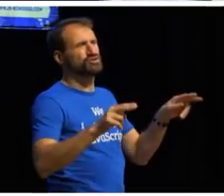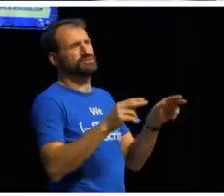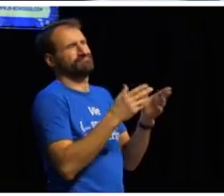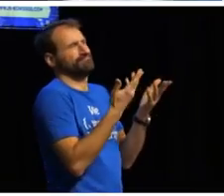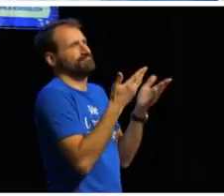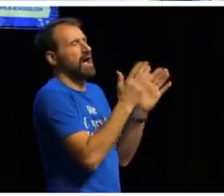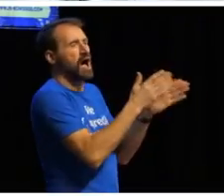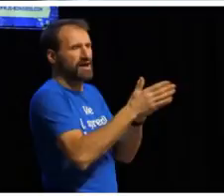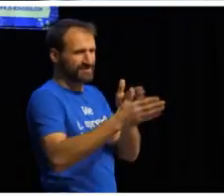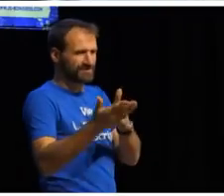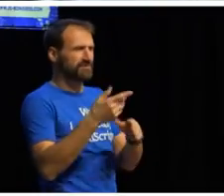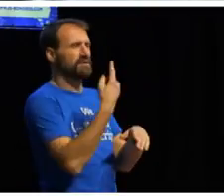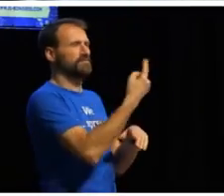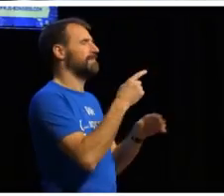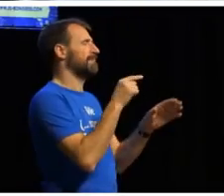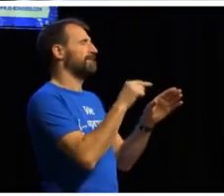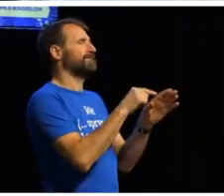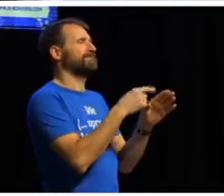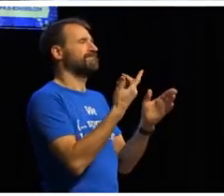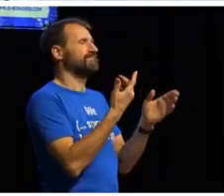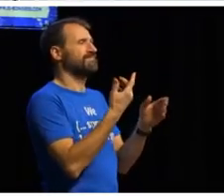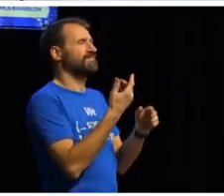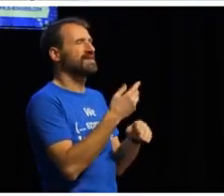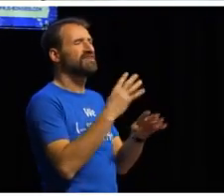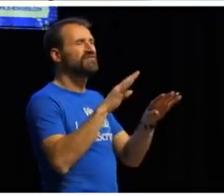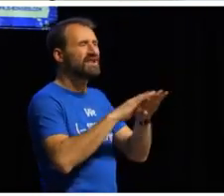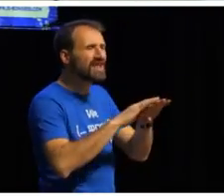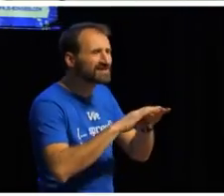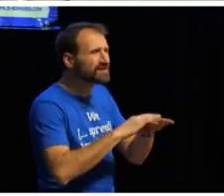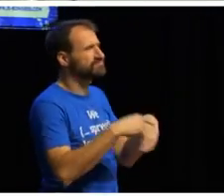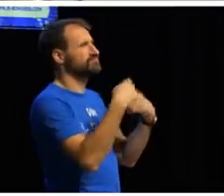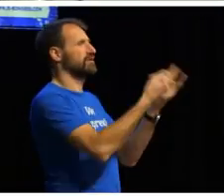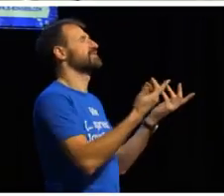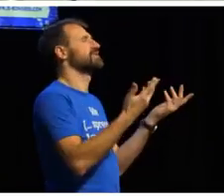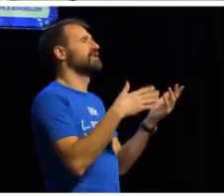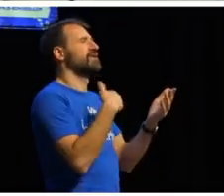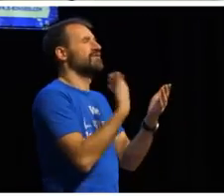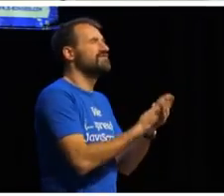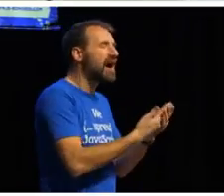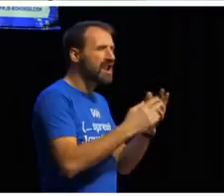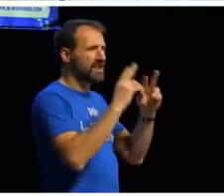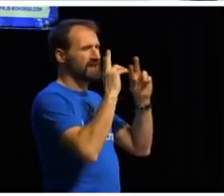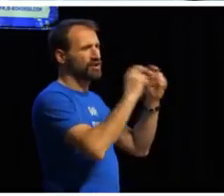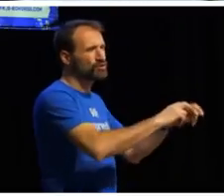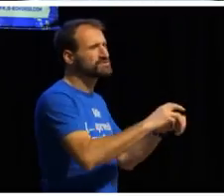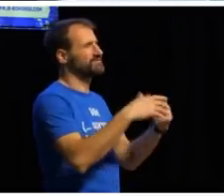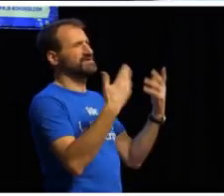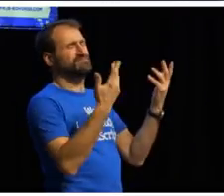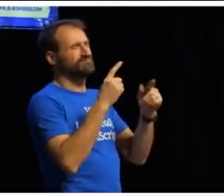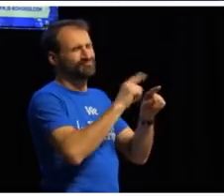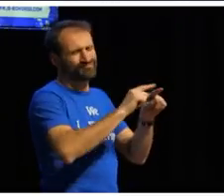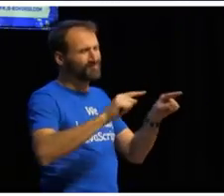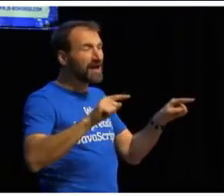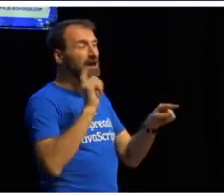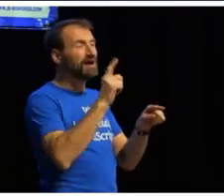it location invariant, others do filtering, and they actually found this architecture to be like the best for what